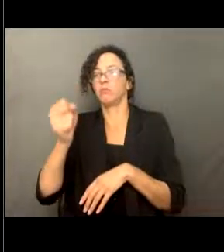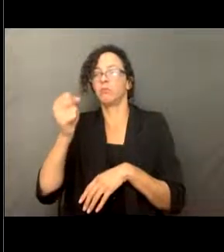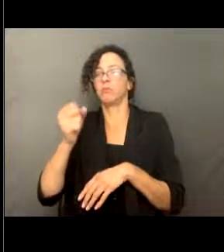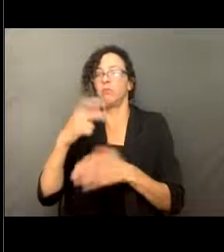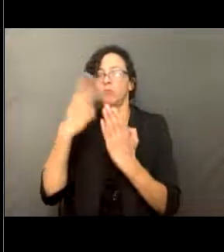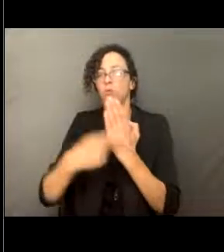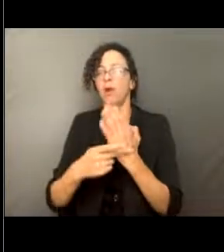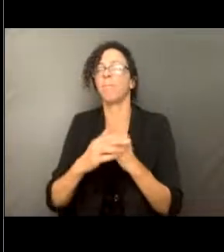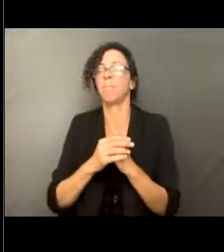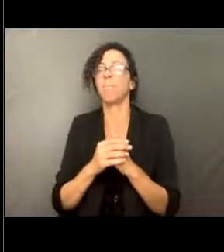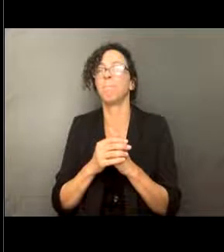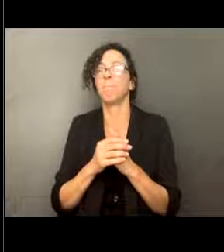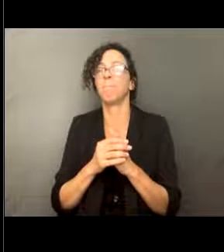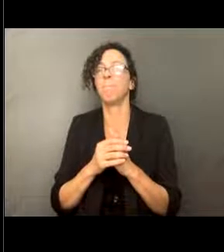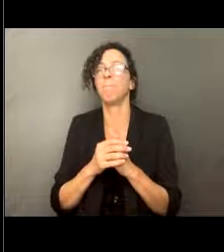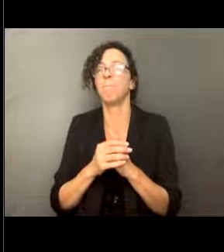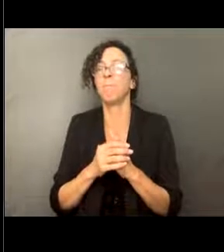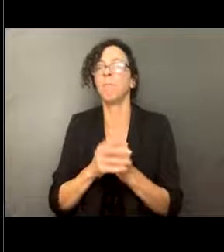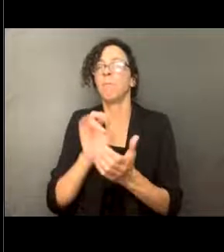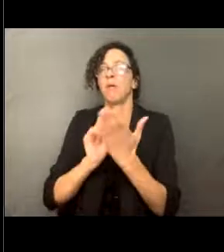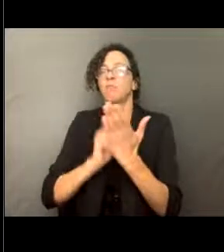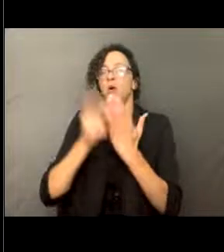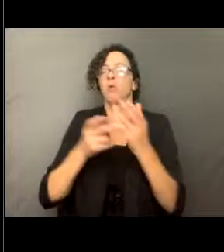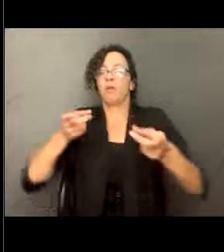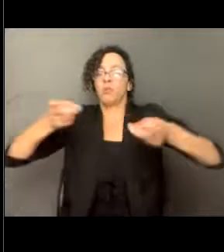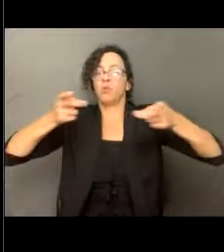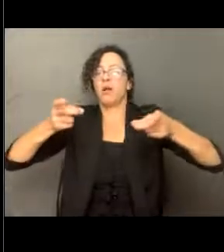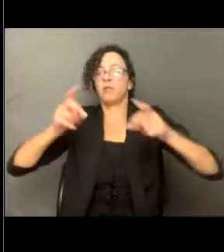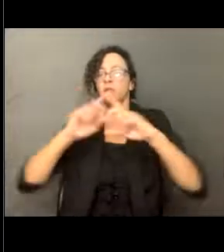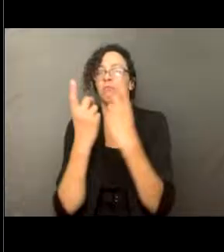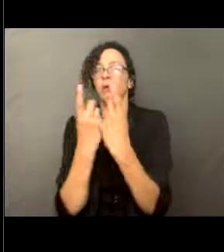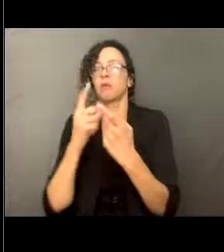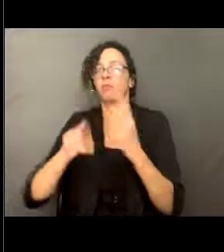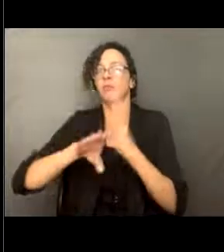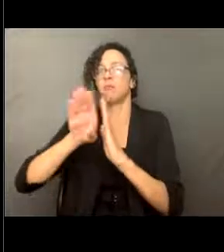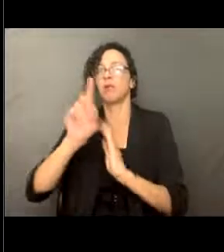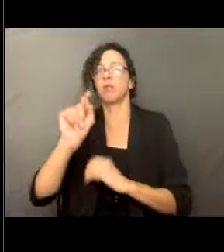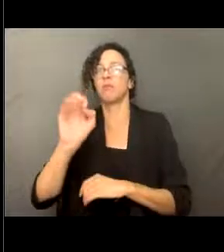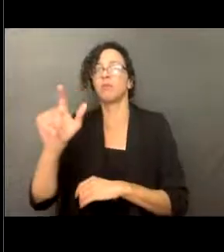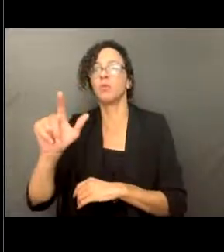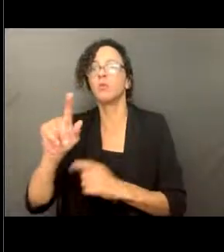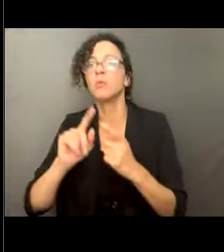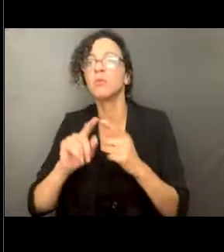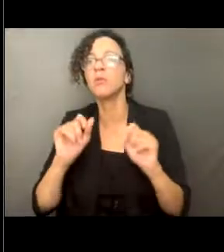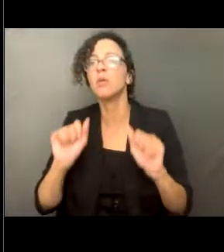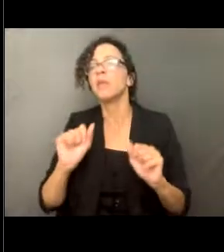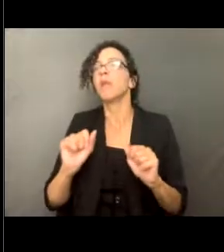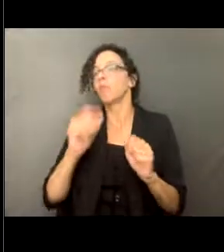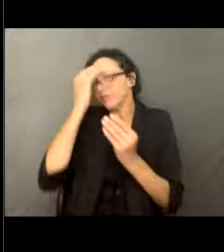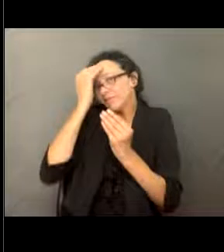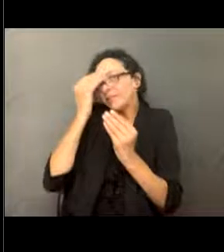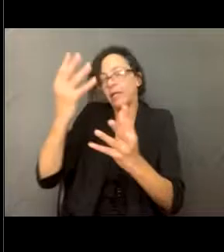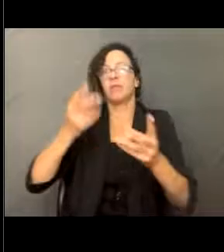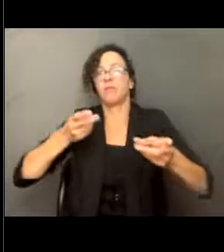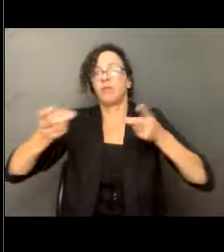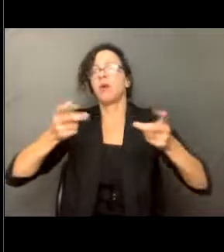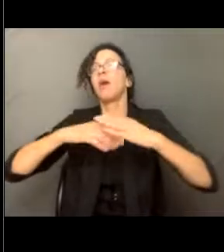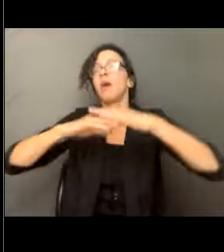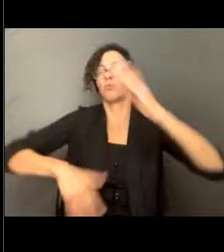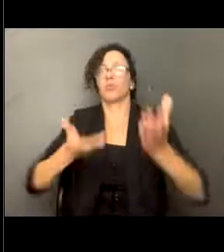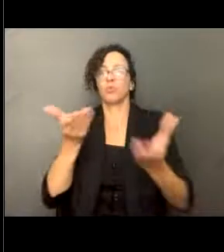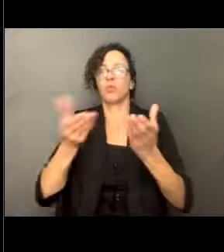that program, it actually directs the department to develop a tool to enable the data-driven definition of underserved communities. And we